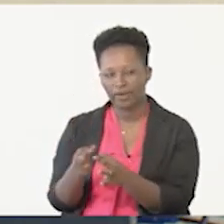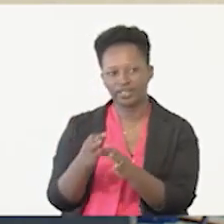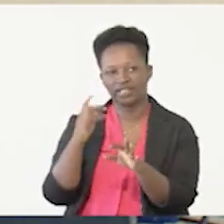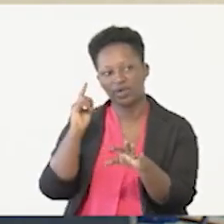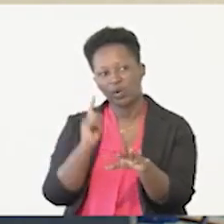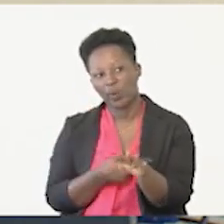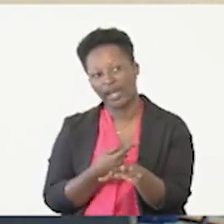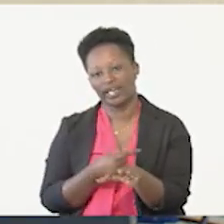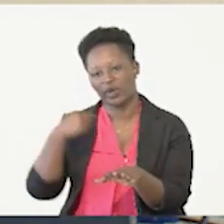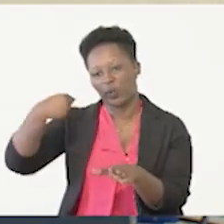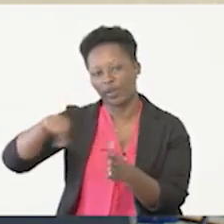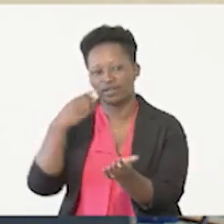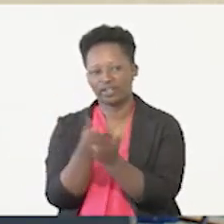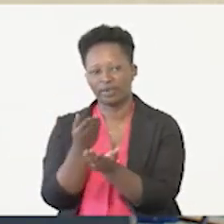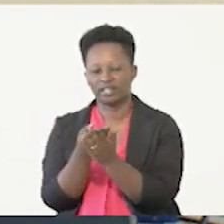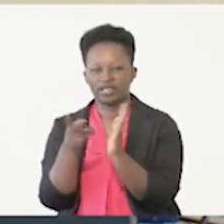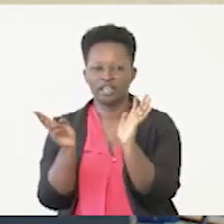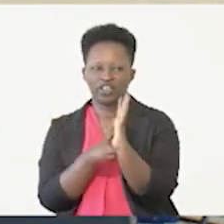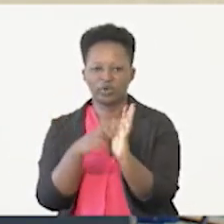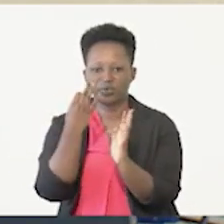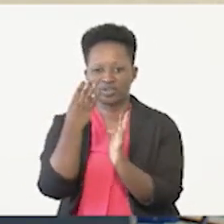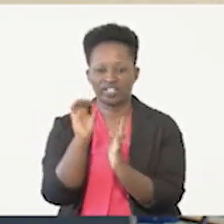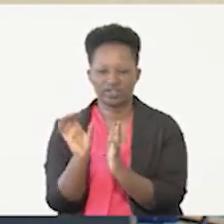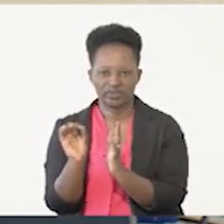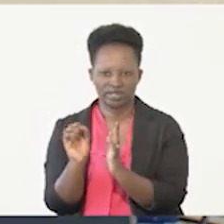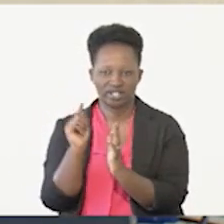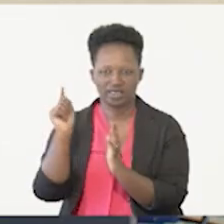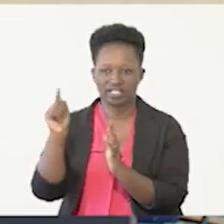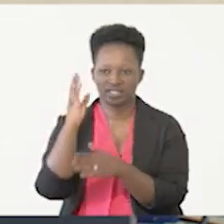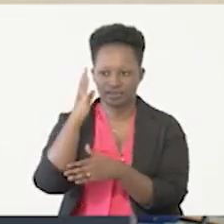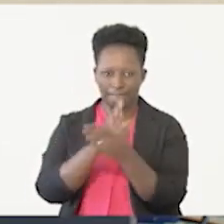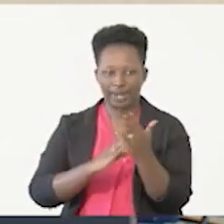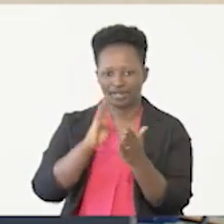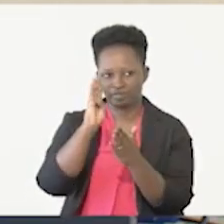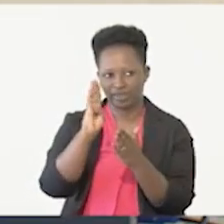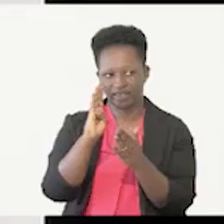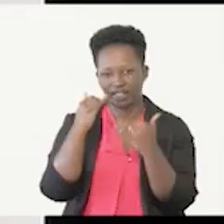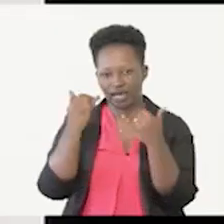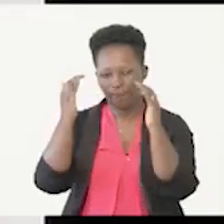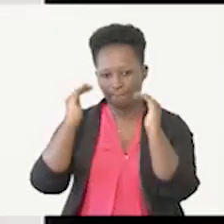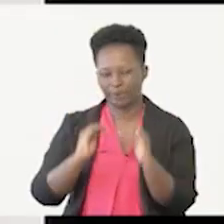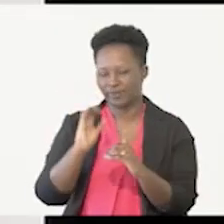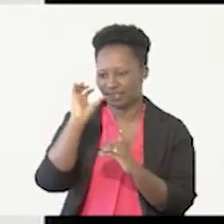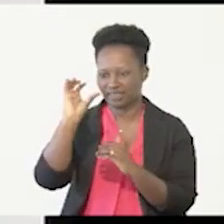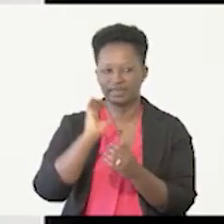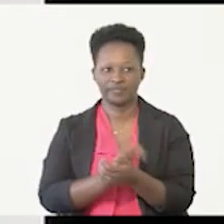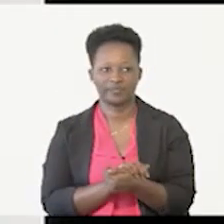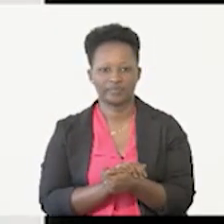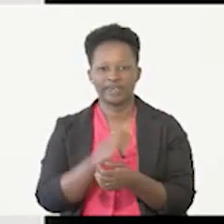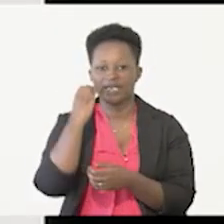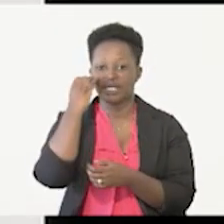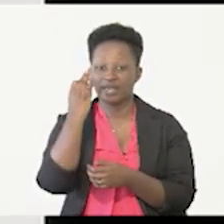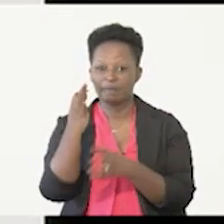when quantity demanded is 300. So that's part B. Then we can look at part C. If